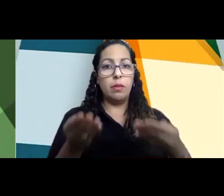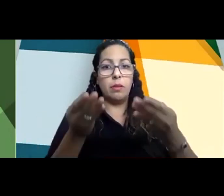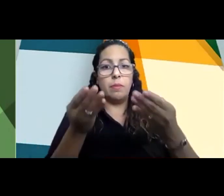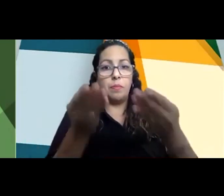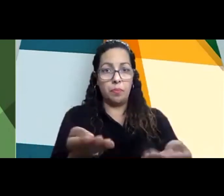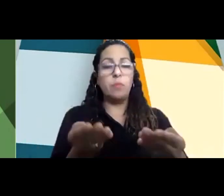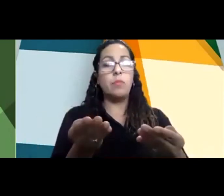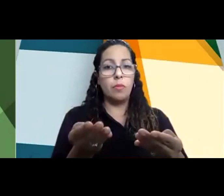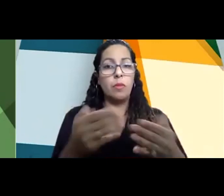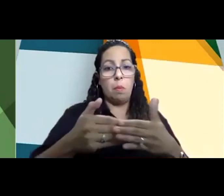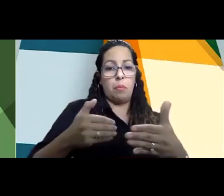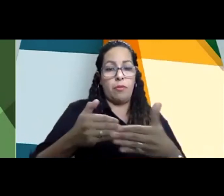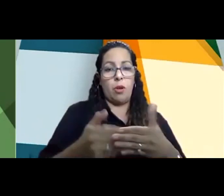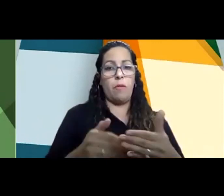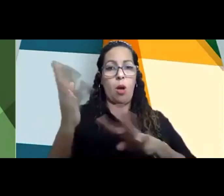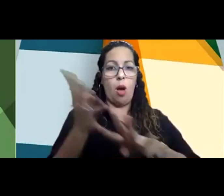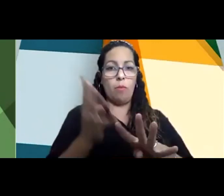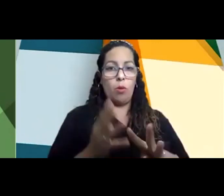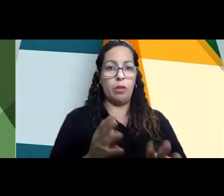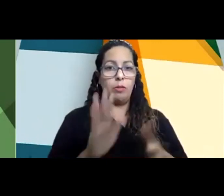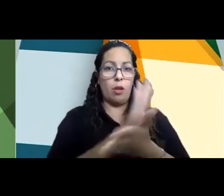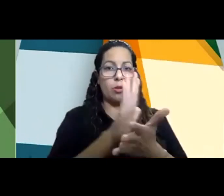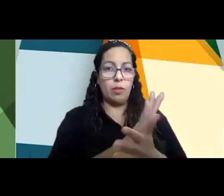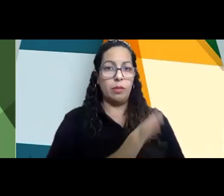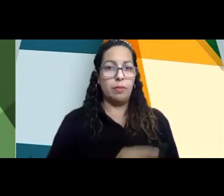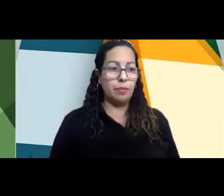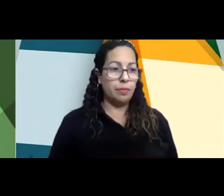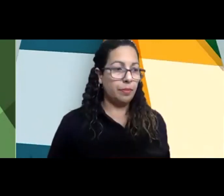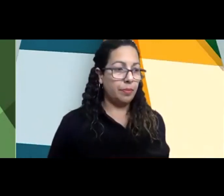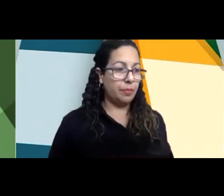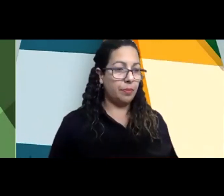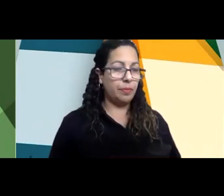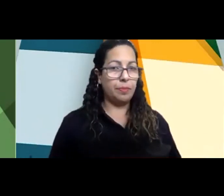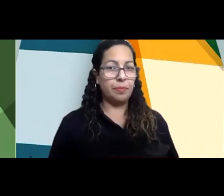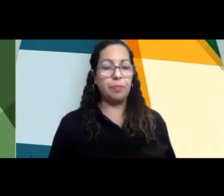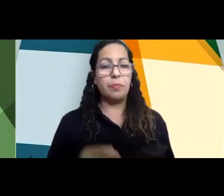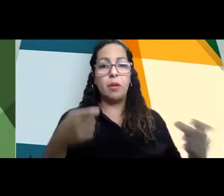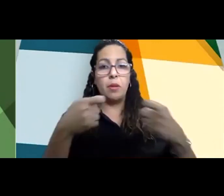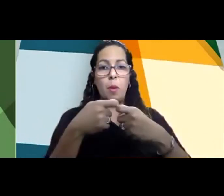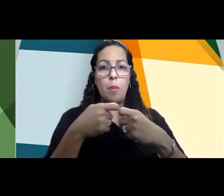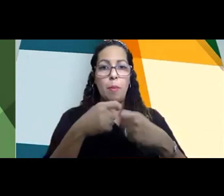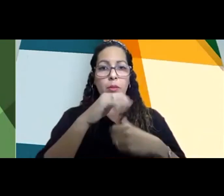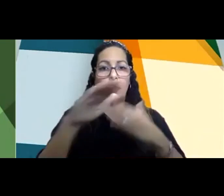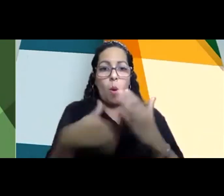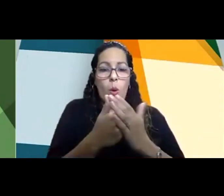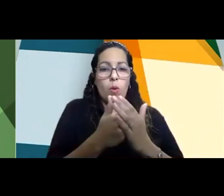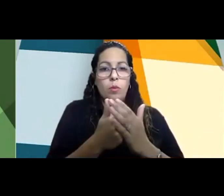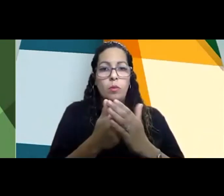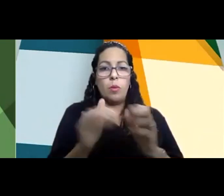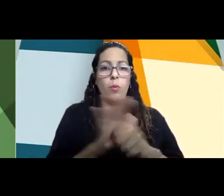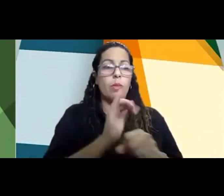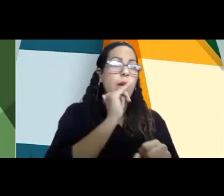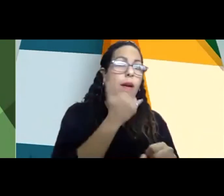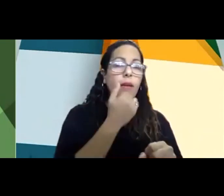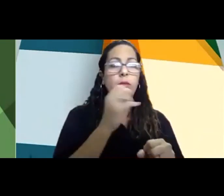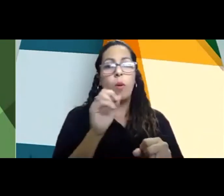preview of the uploaded document. Incomplete electronic proposals with errors or